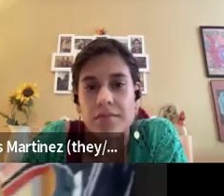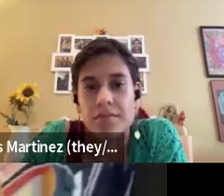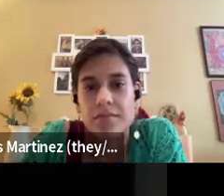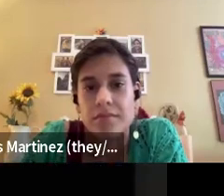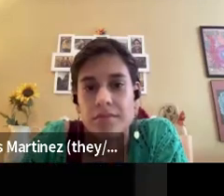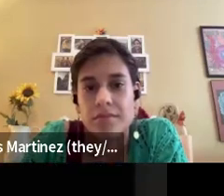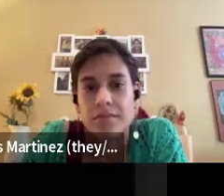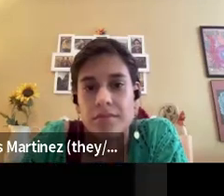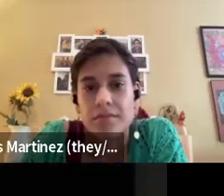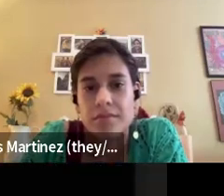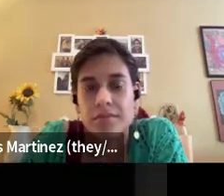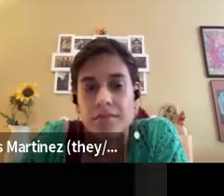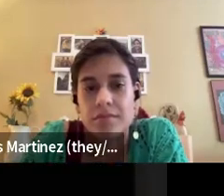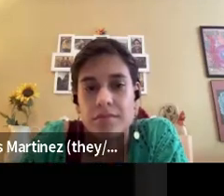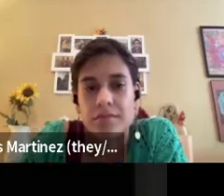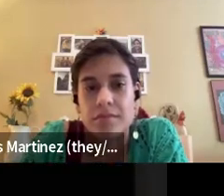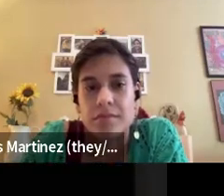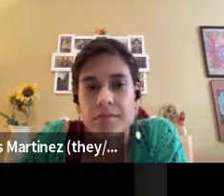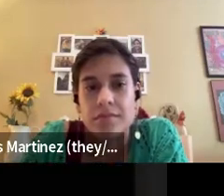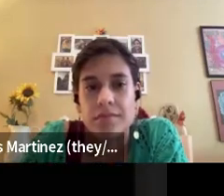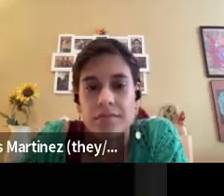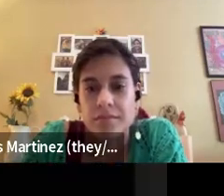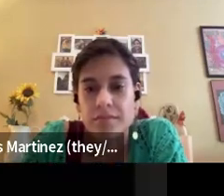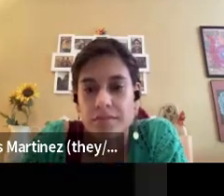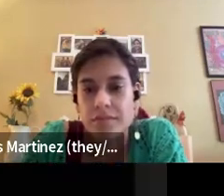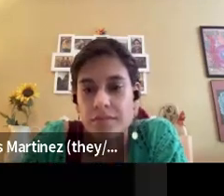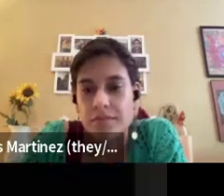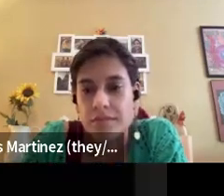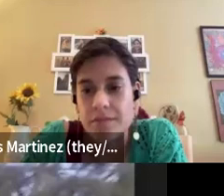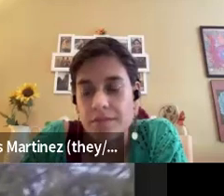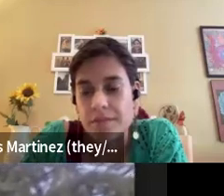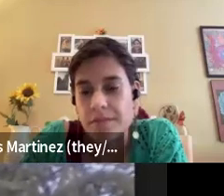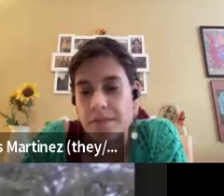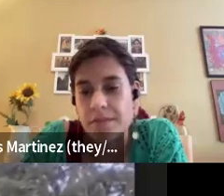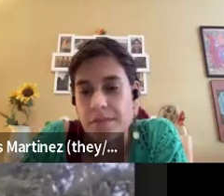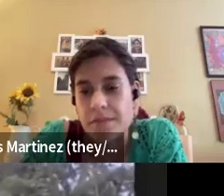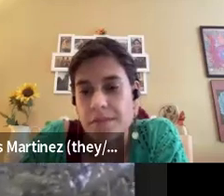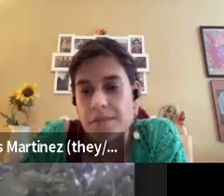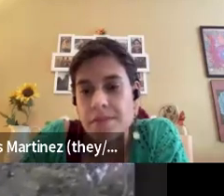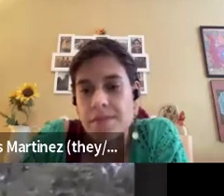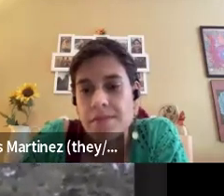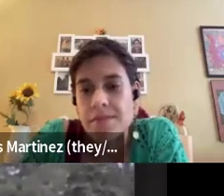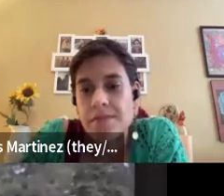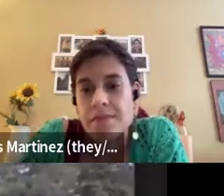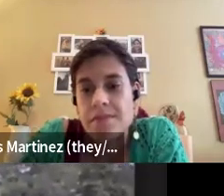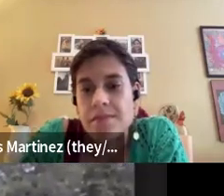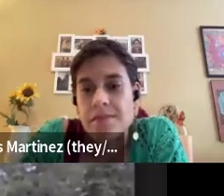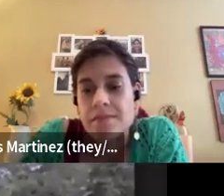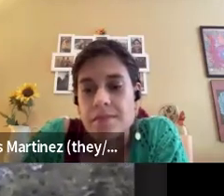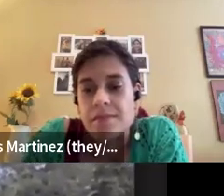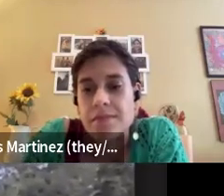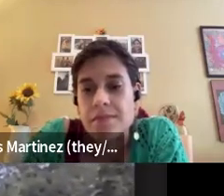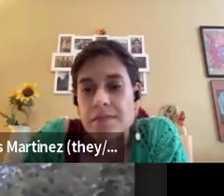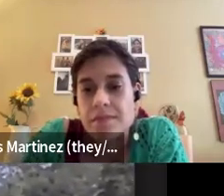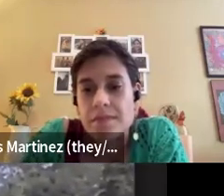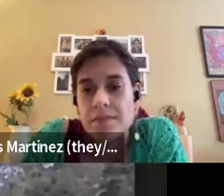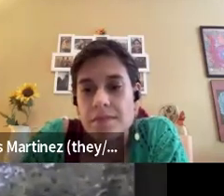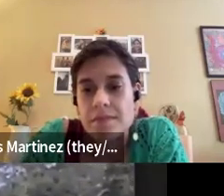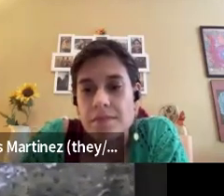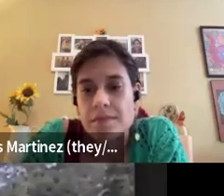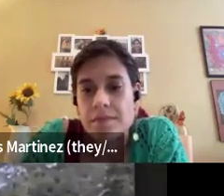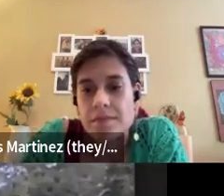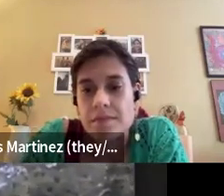difficult to navigate as someone who tends to think about community kind of very idealistically, and that